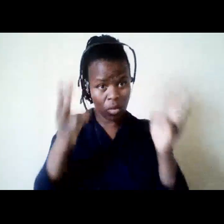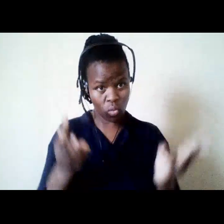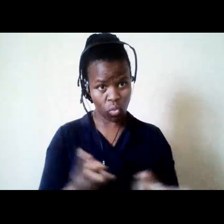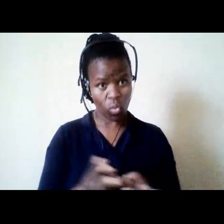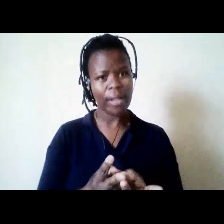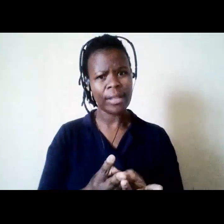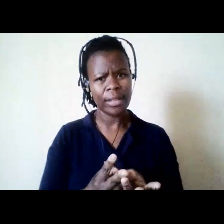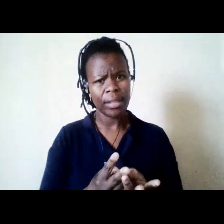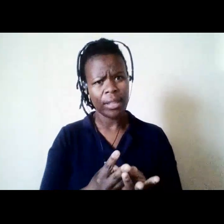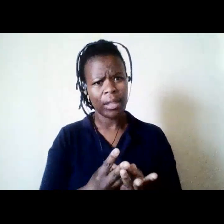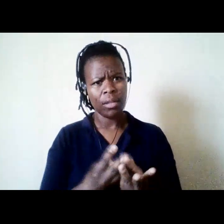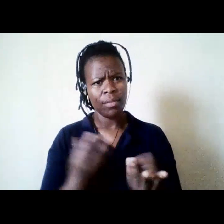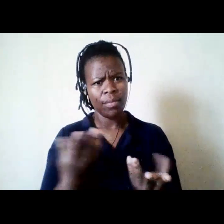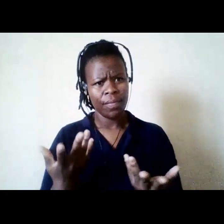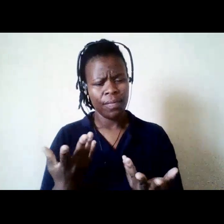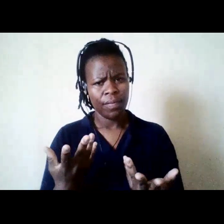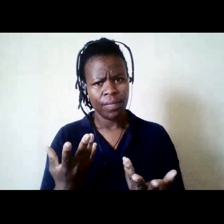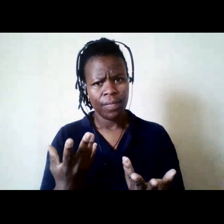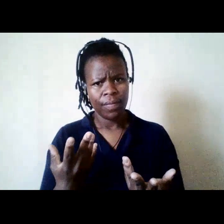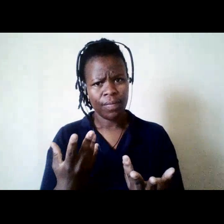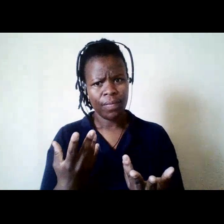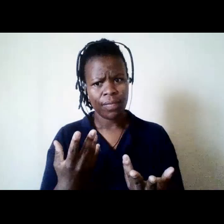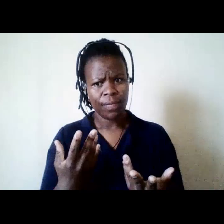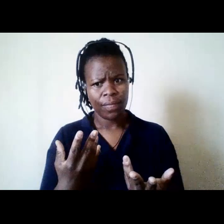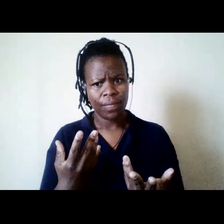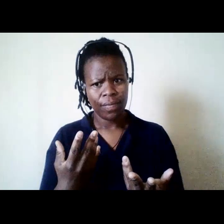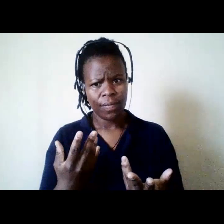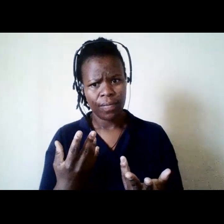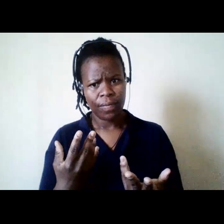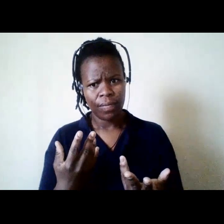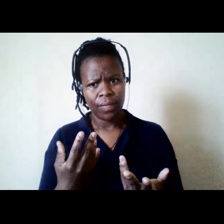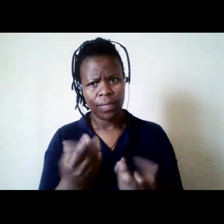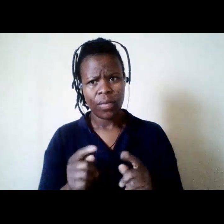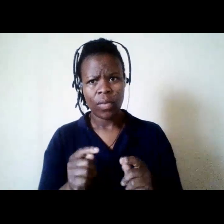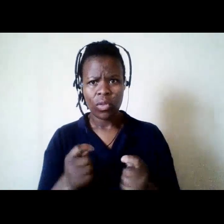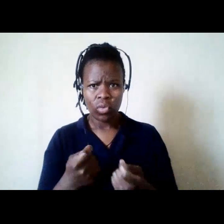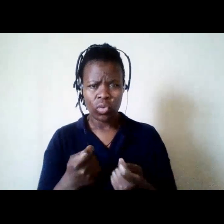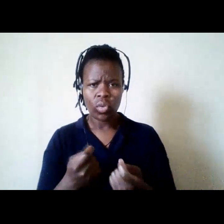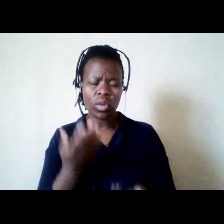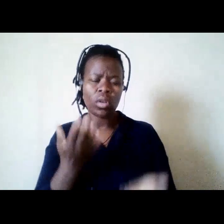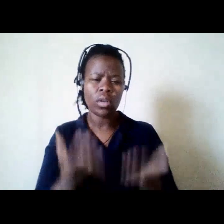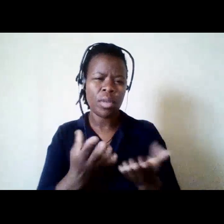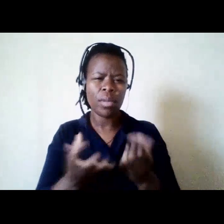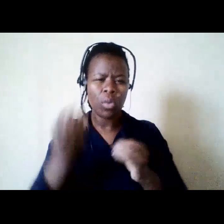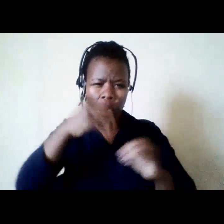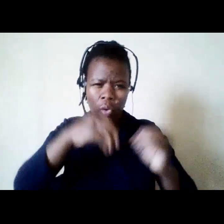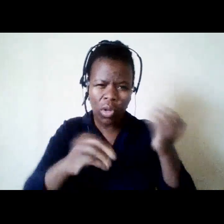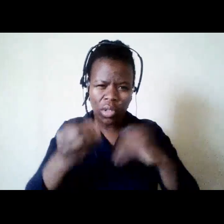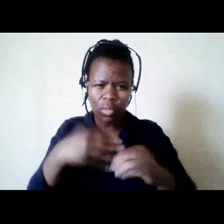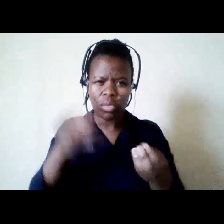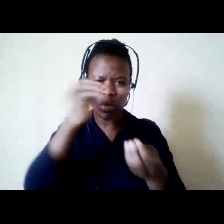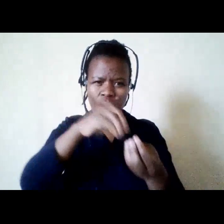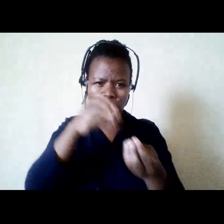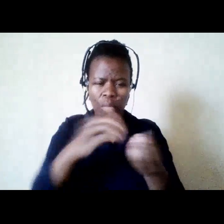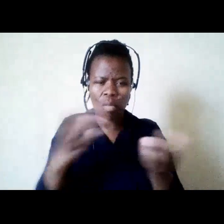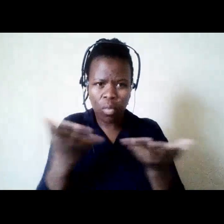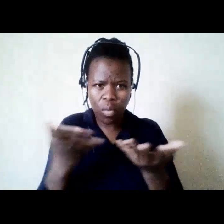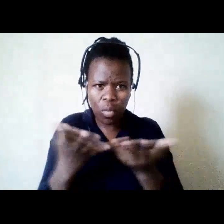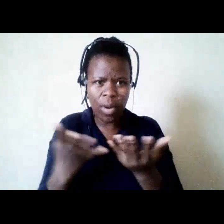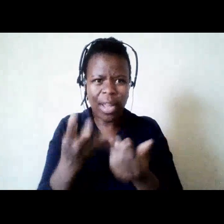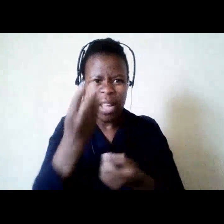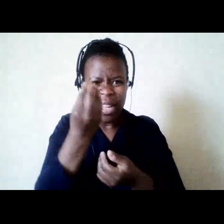also affect the doesn't that also contribute more to how the child is going, like contribute